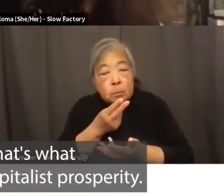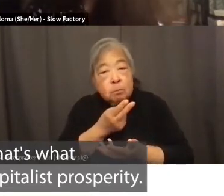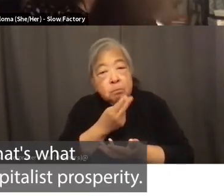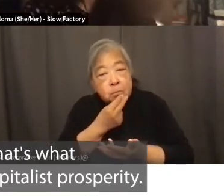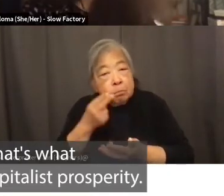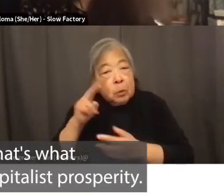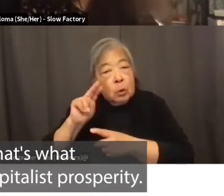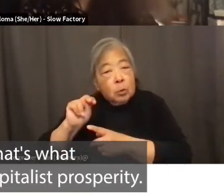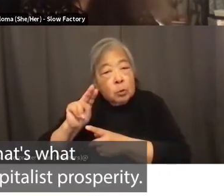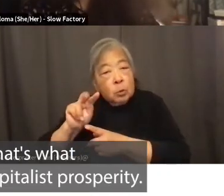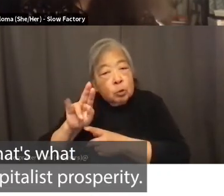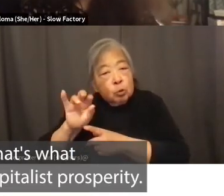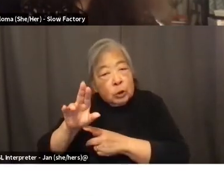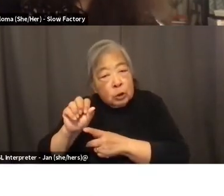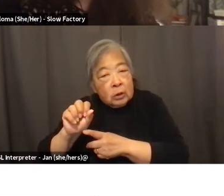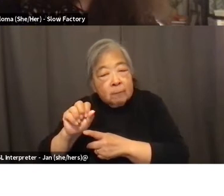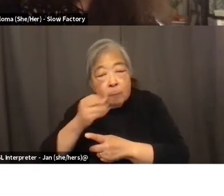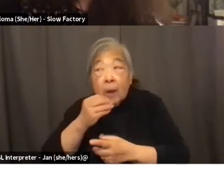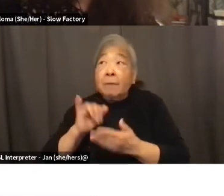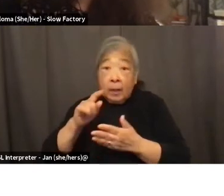by anti-capitalist prosperity.